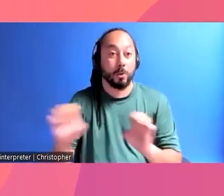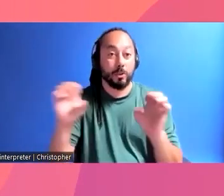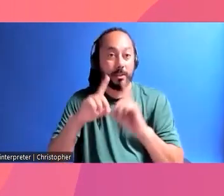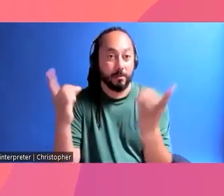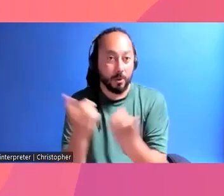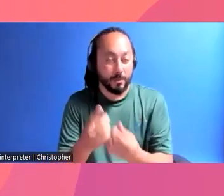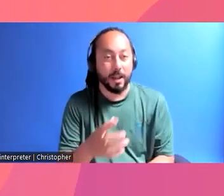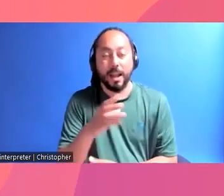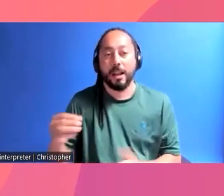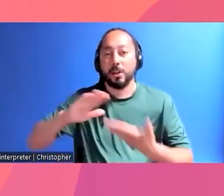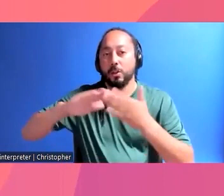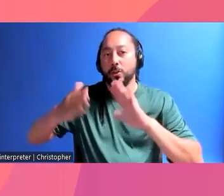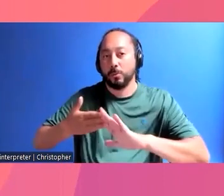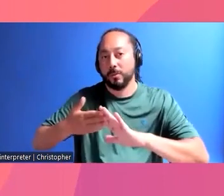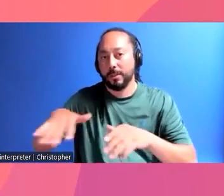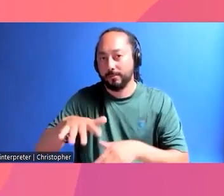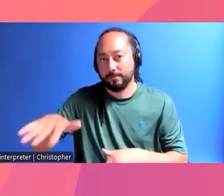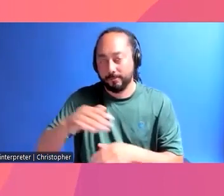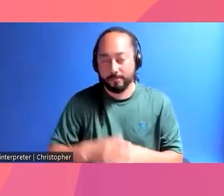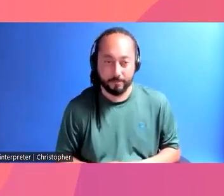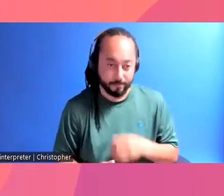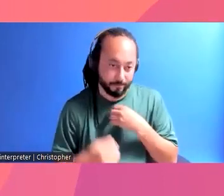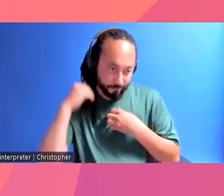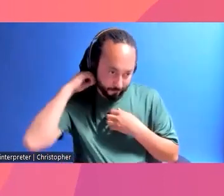and in community settings.